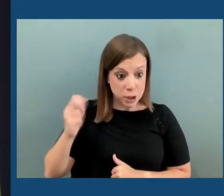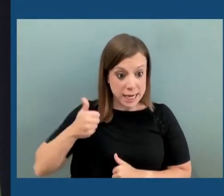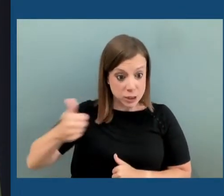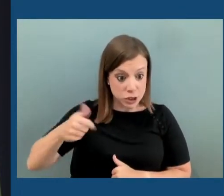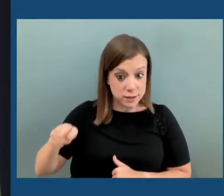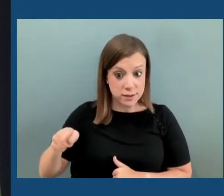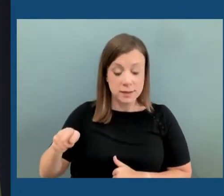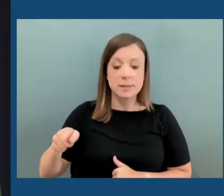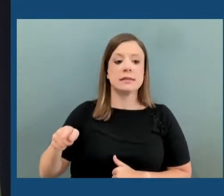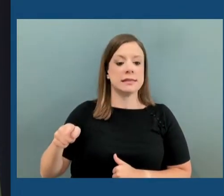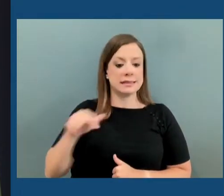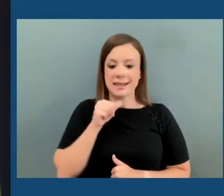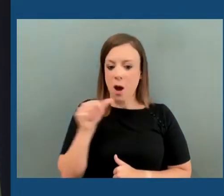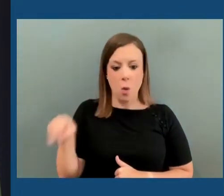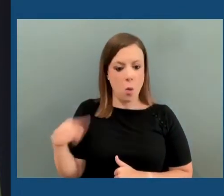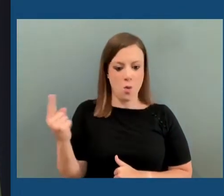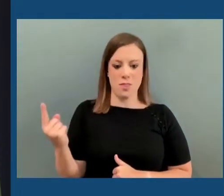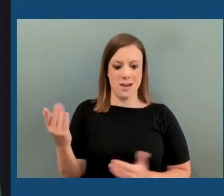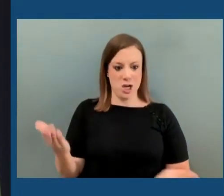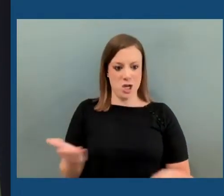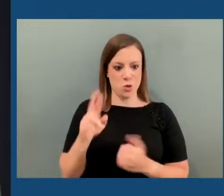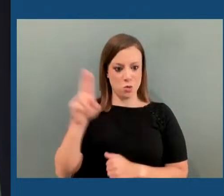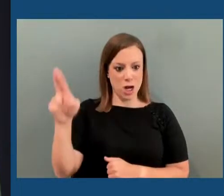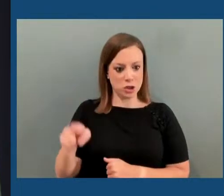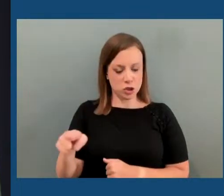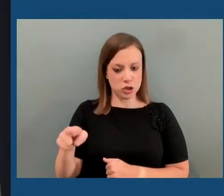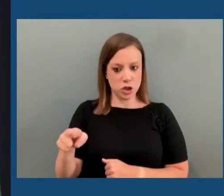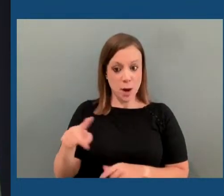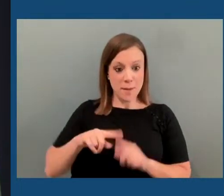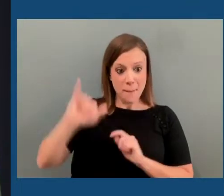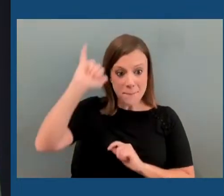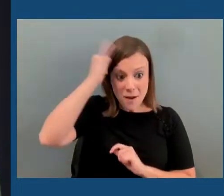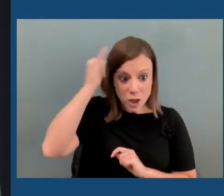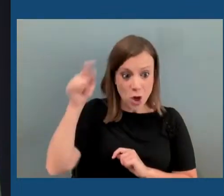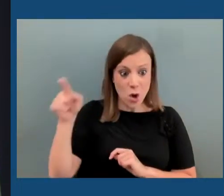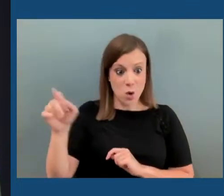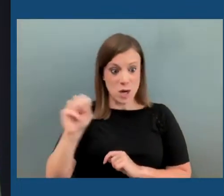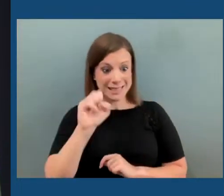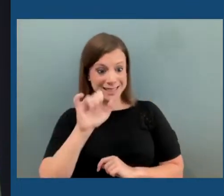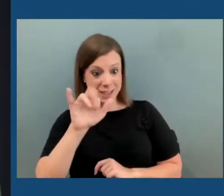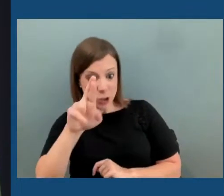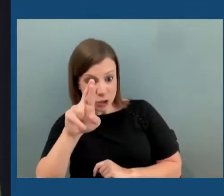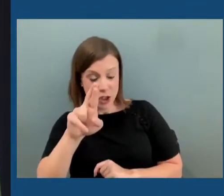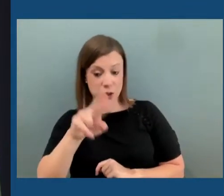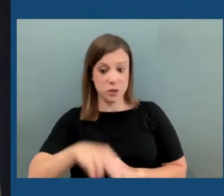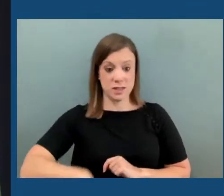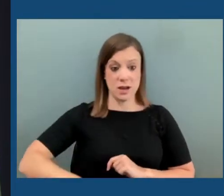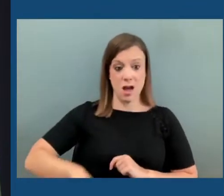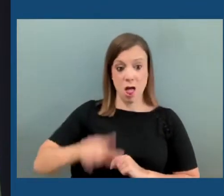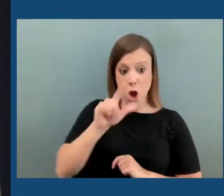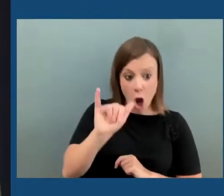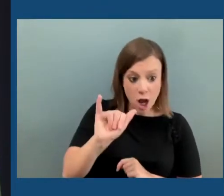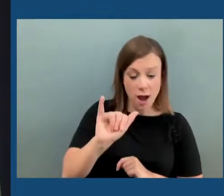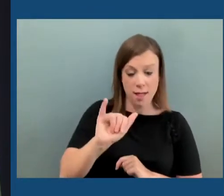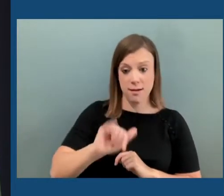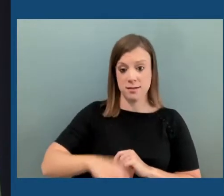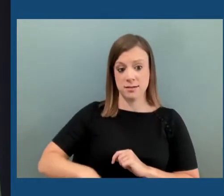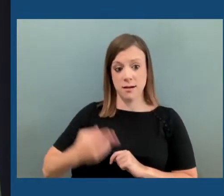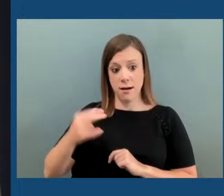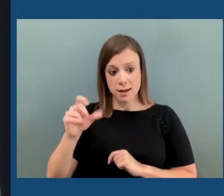this administration's leadership, we're doing this in Buffalo, we're doing this in Syracuse, we're doing this on Long Island, we're doing this in the Hudson